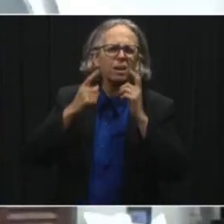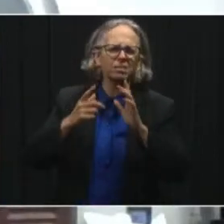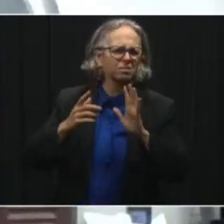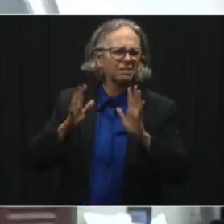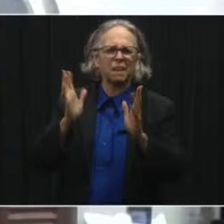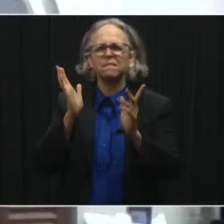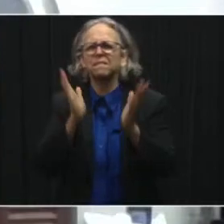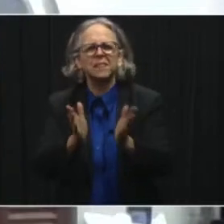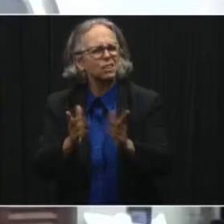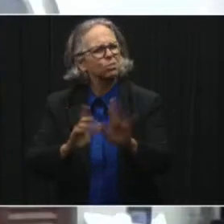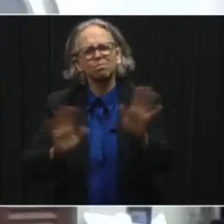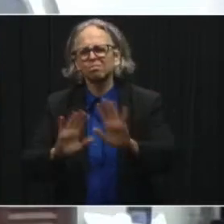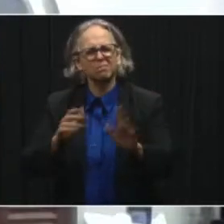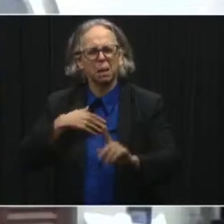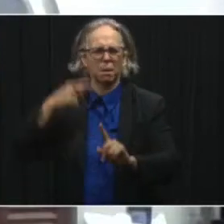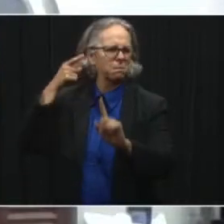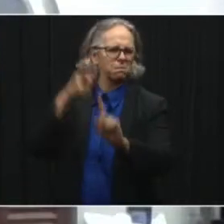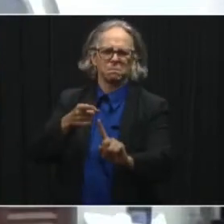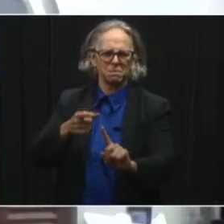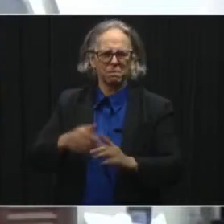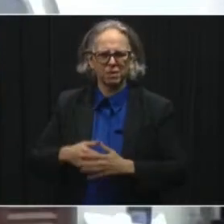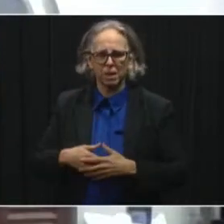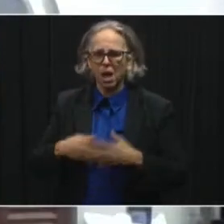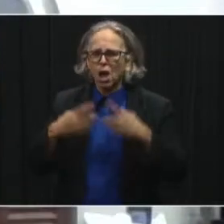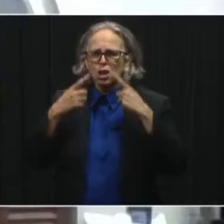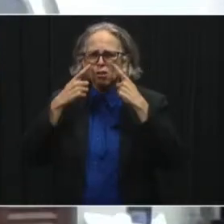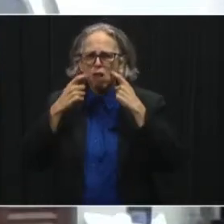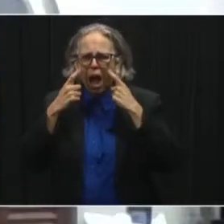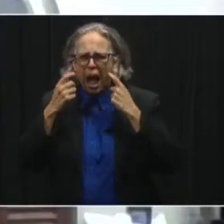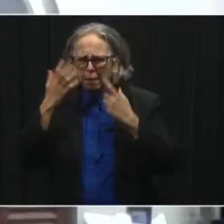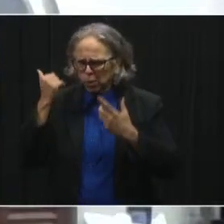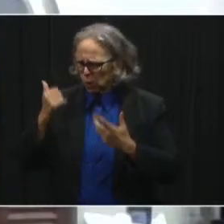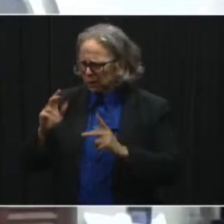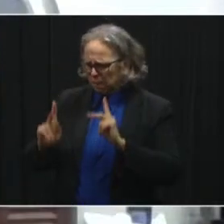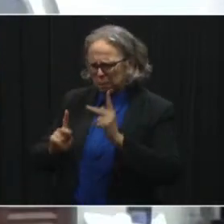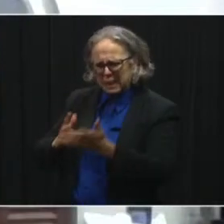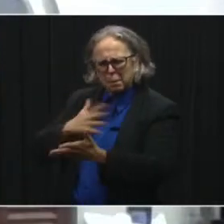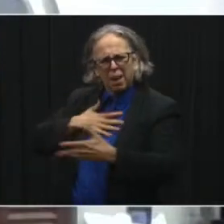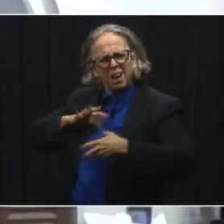cry because these stories, these people's lives have affected mine.